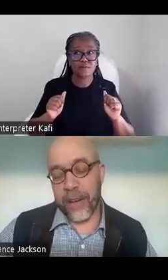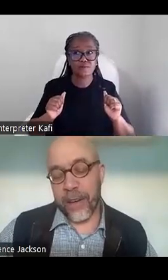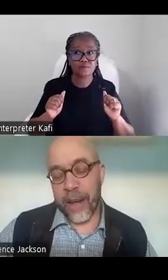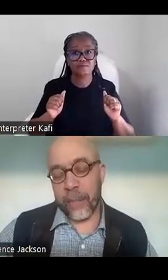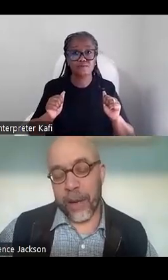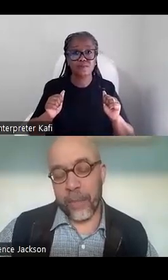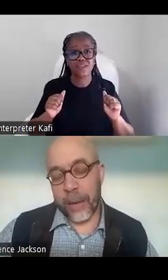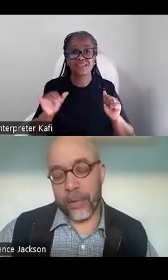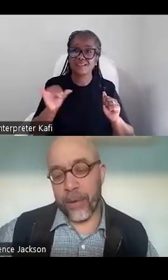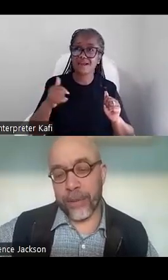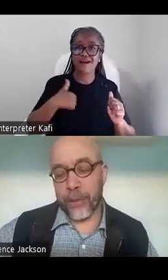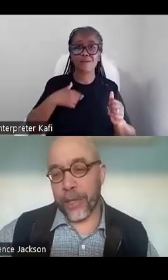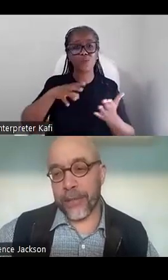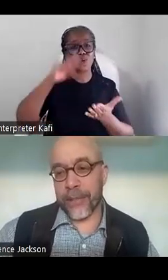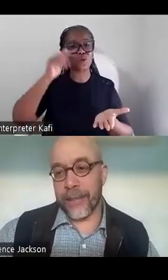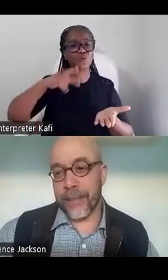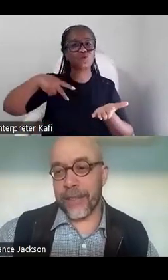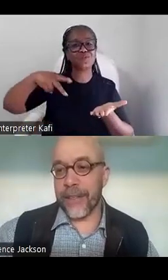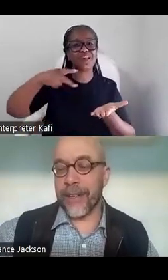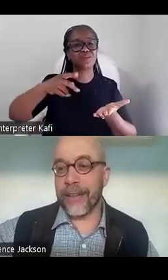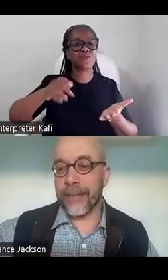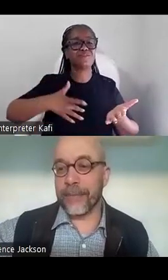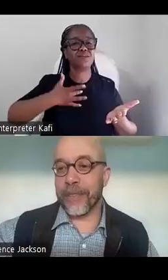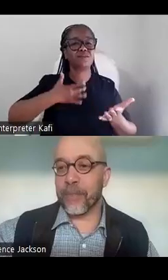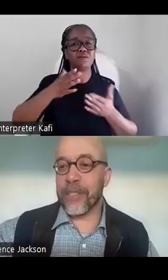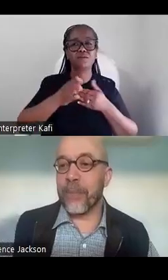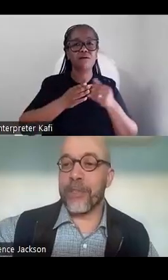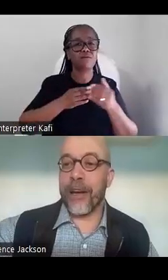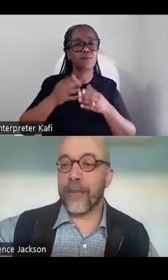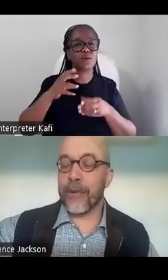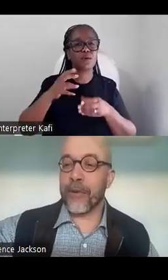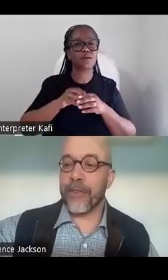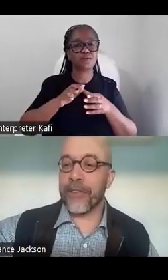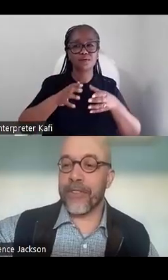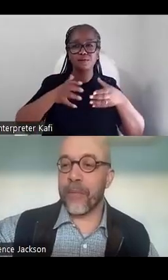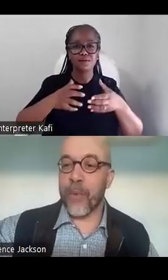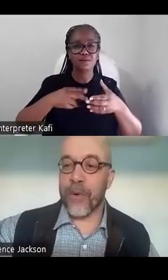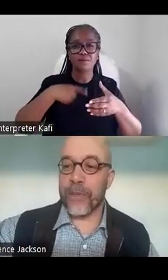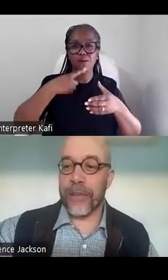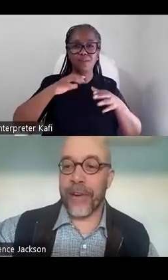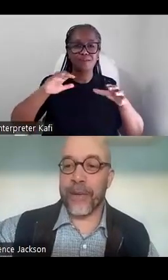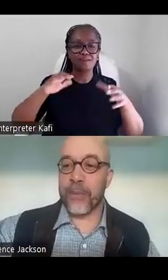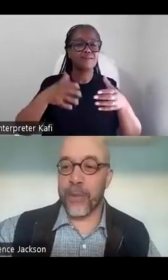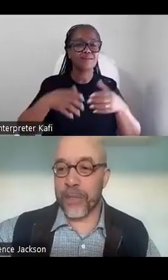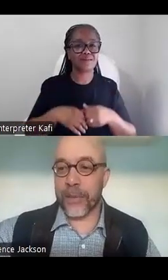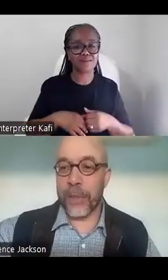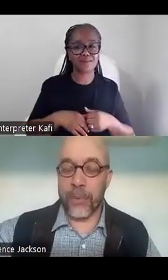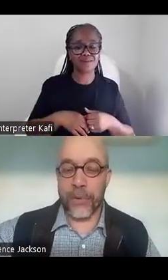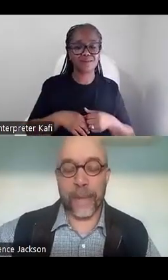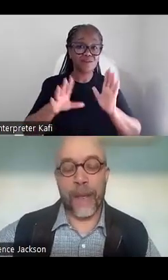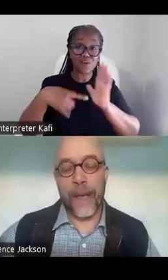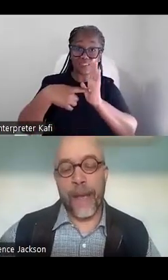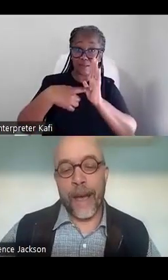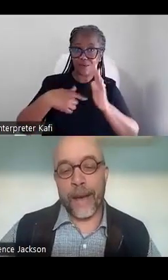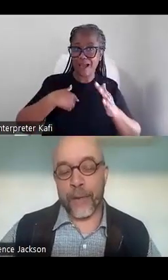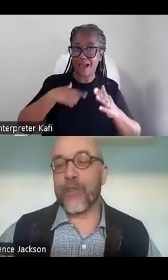But I belong to like the subgenre or the subworld of house music people,